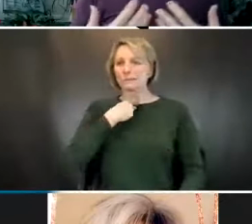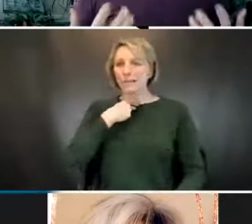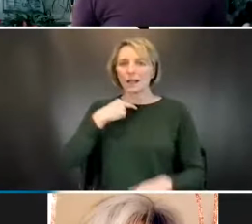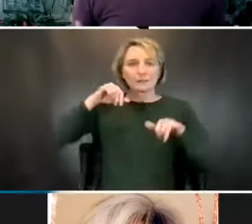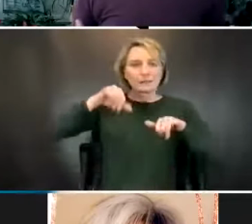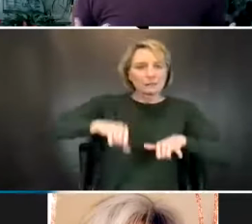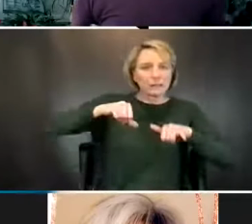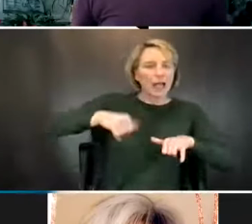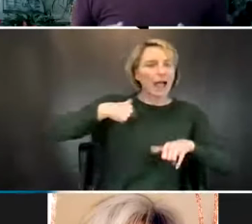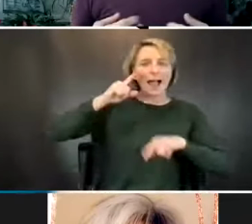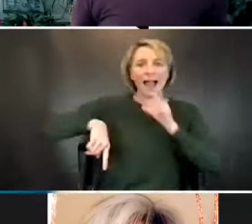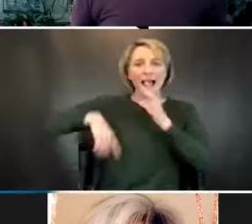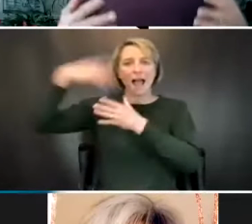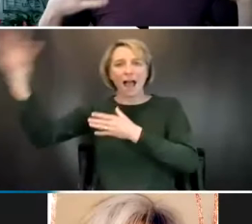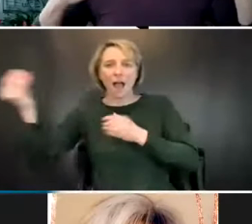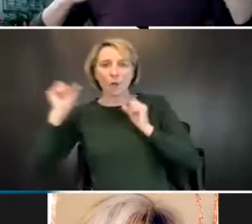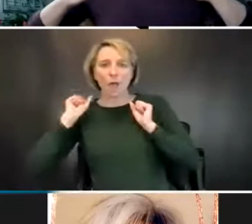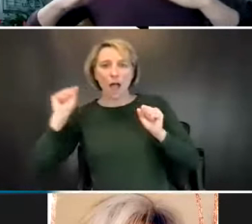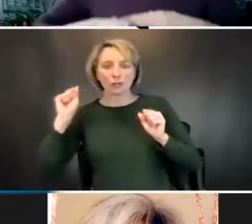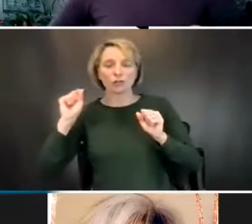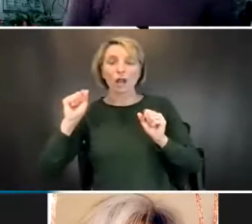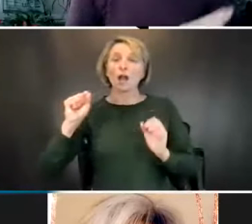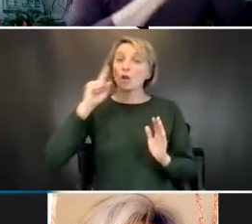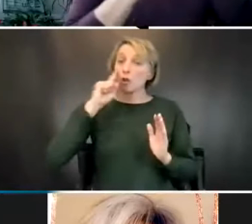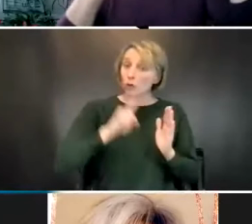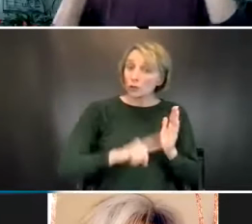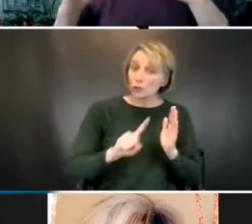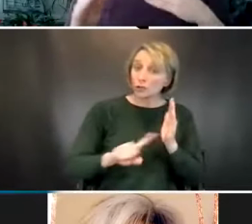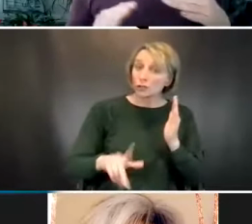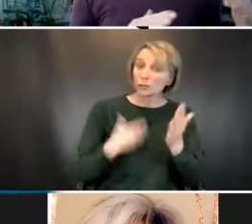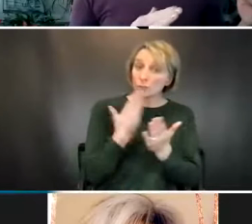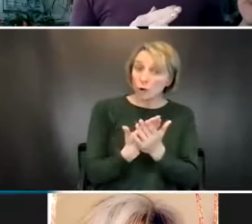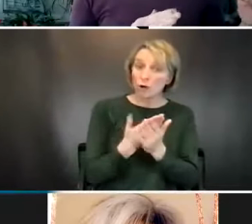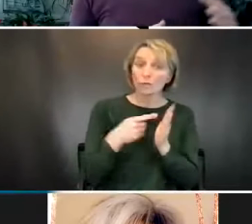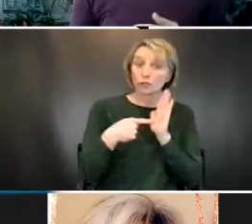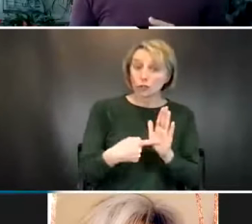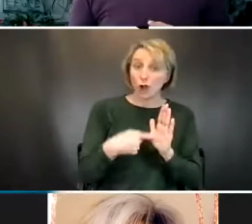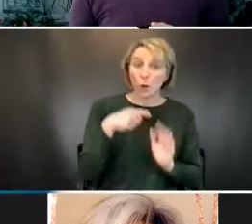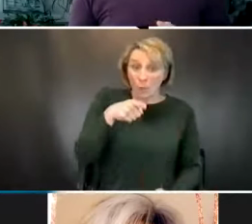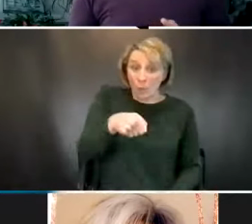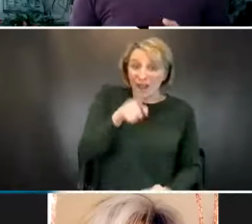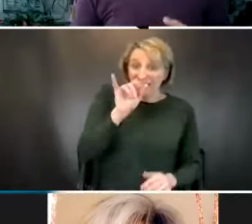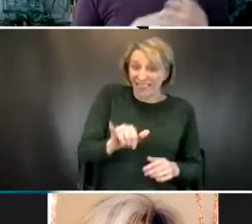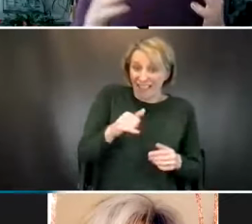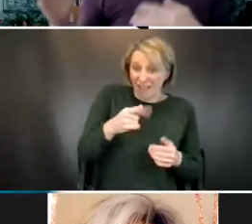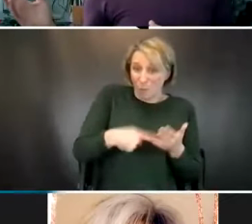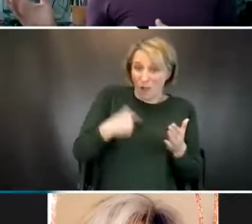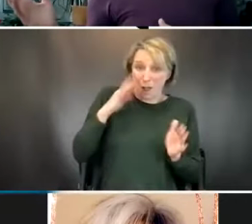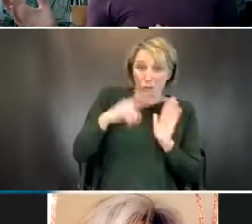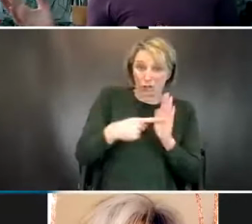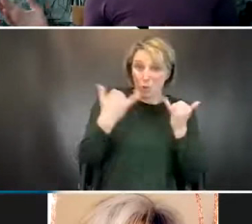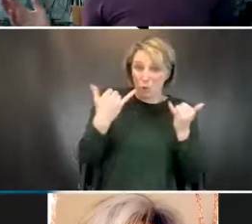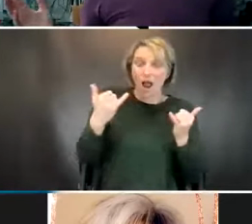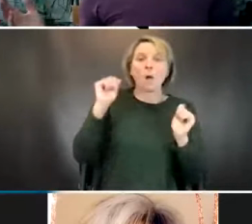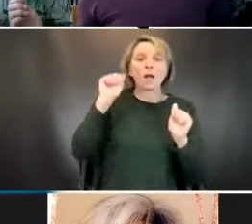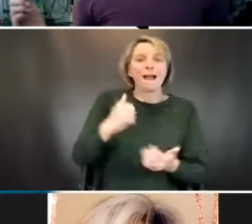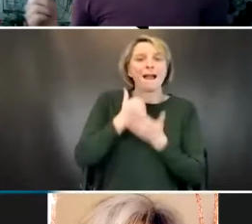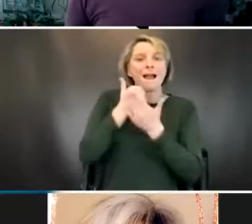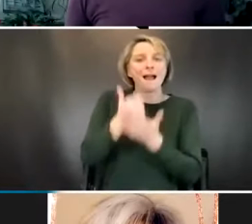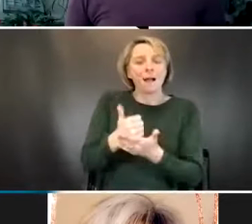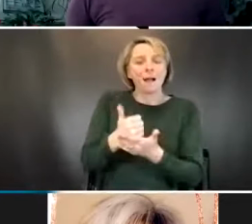proven scientifically to help complete the stress response cycle. And like I said, we'll go into more of those in